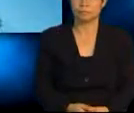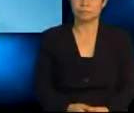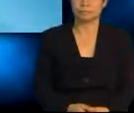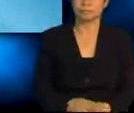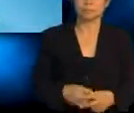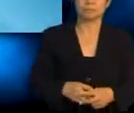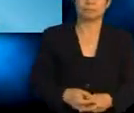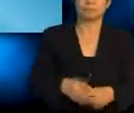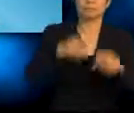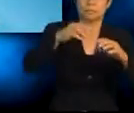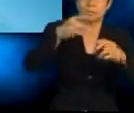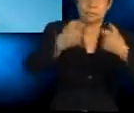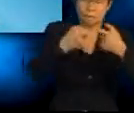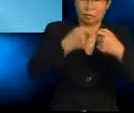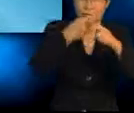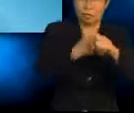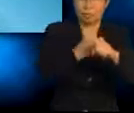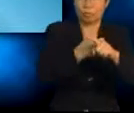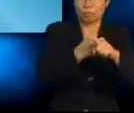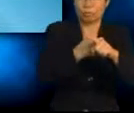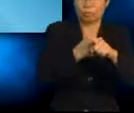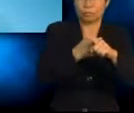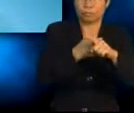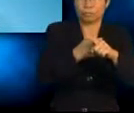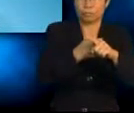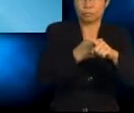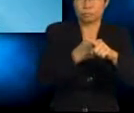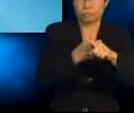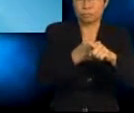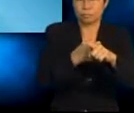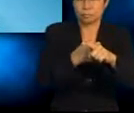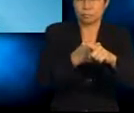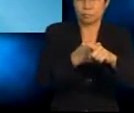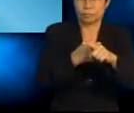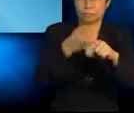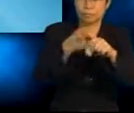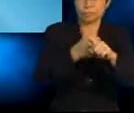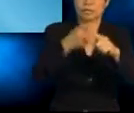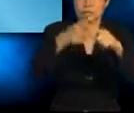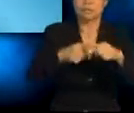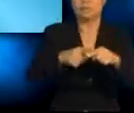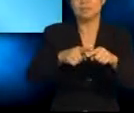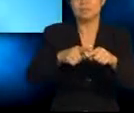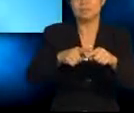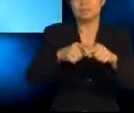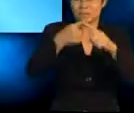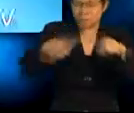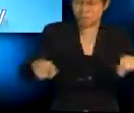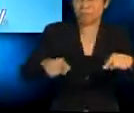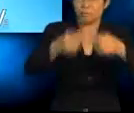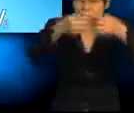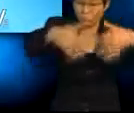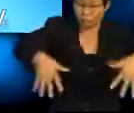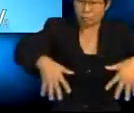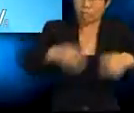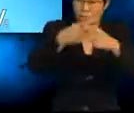The current from the source is the sum of the currents in the separate branches. The